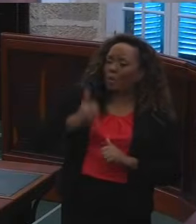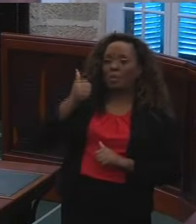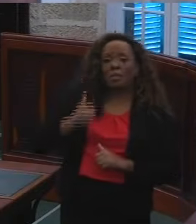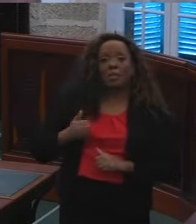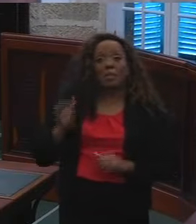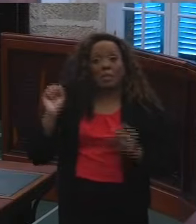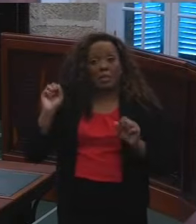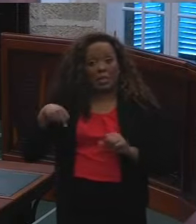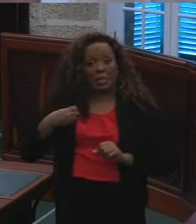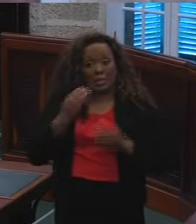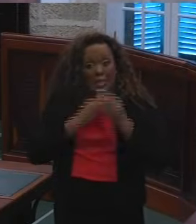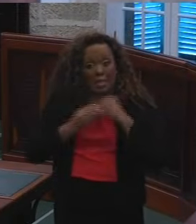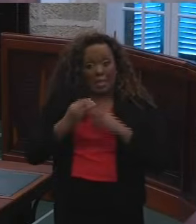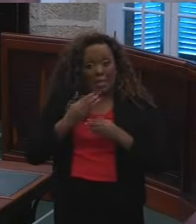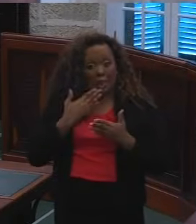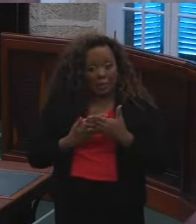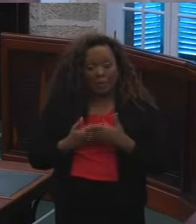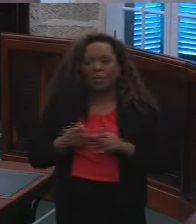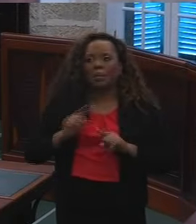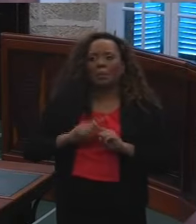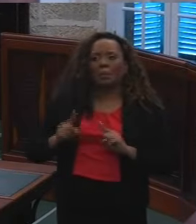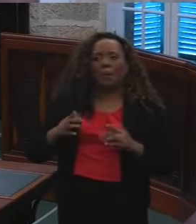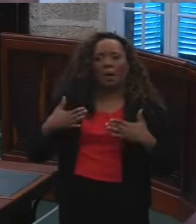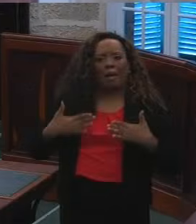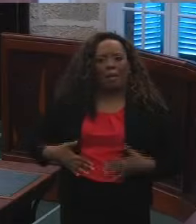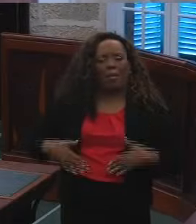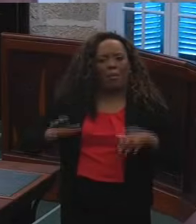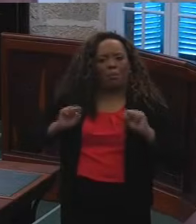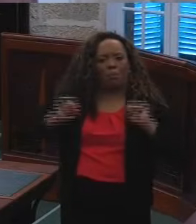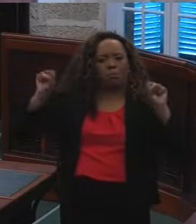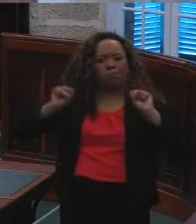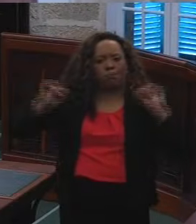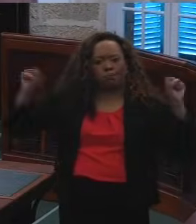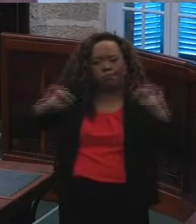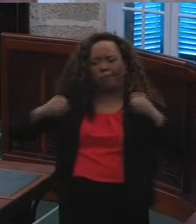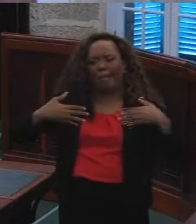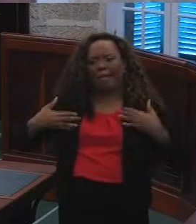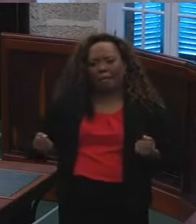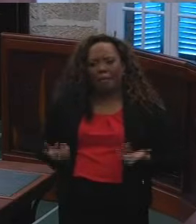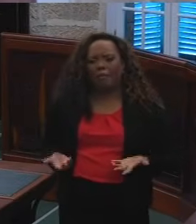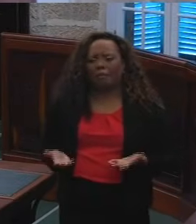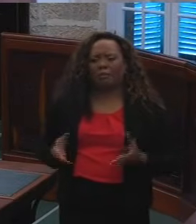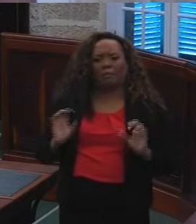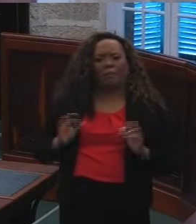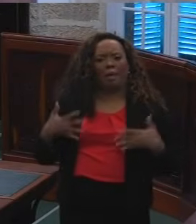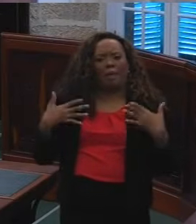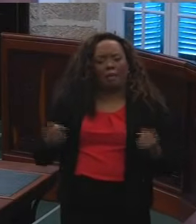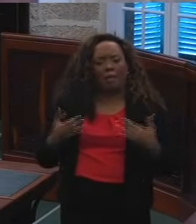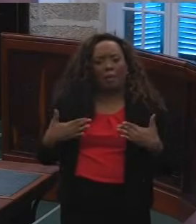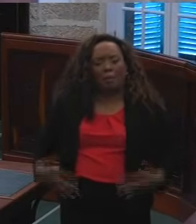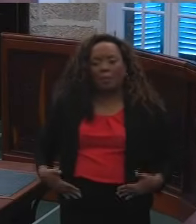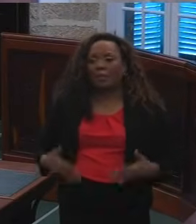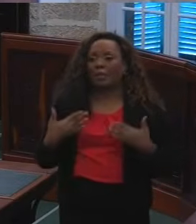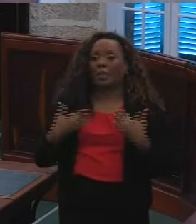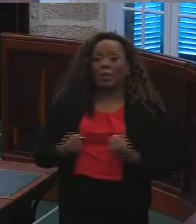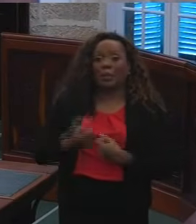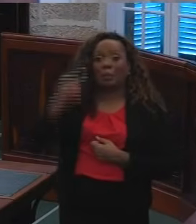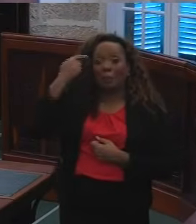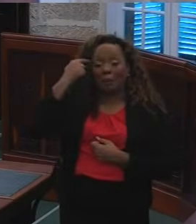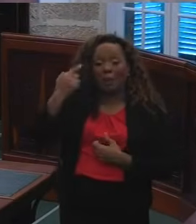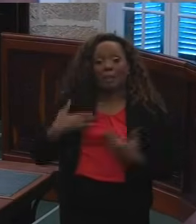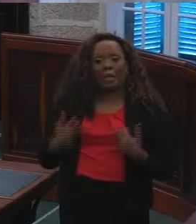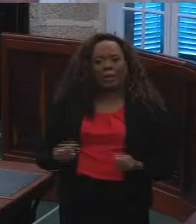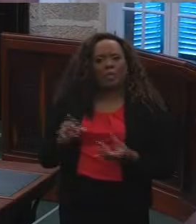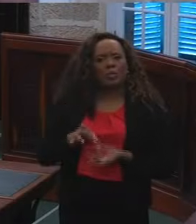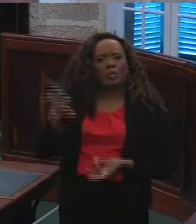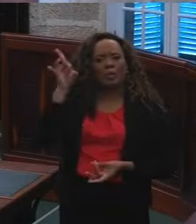but allowing persons to be physically fit, and so that they would have healthy body, mind, spirit, and all those good